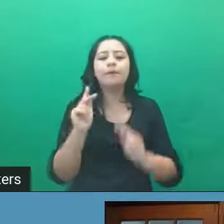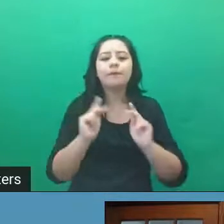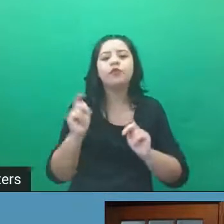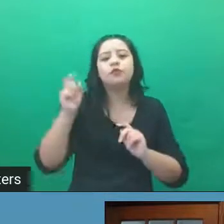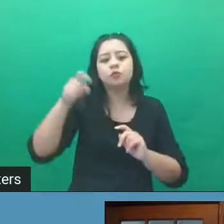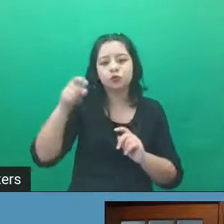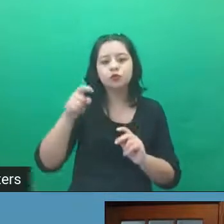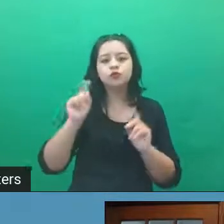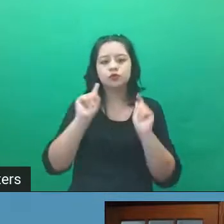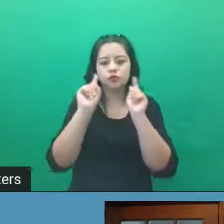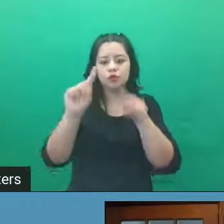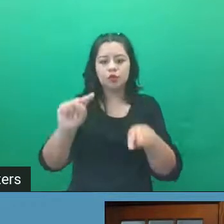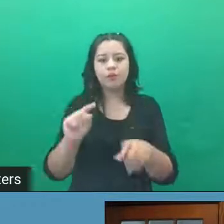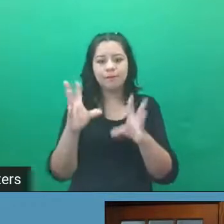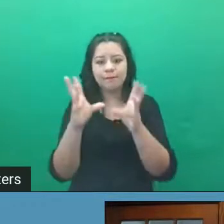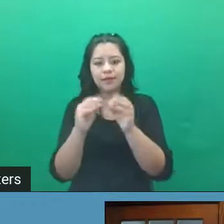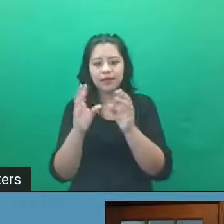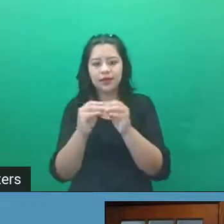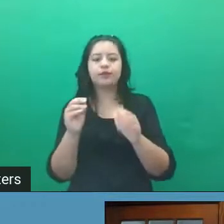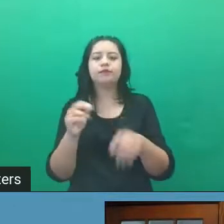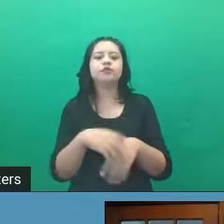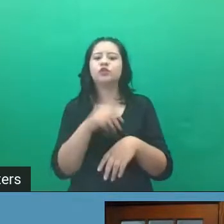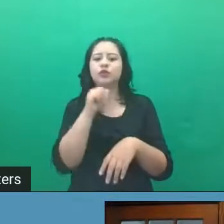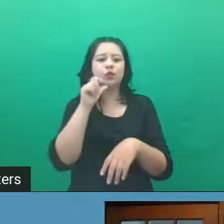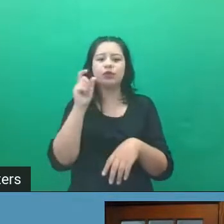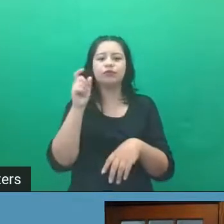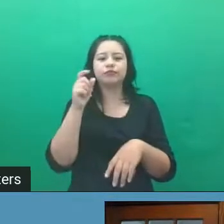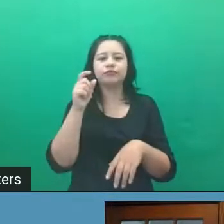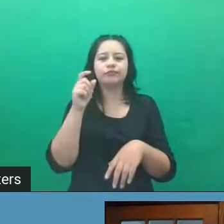to be in that room are in that room, so that you don't get bombed.